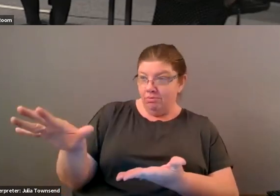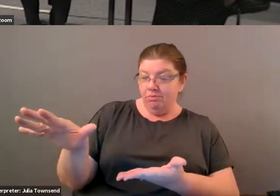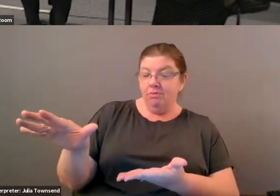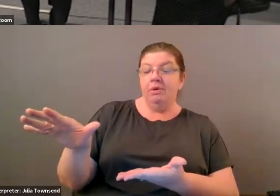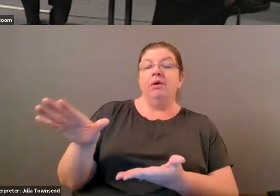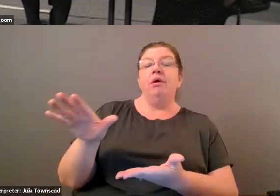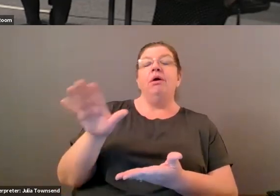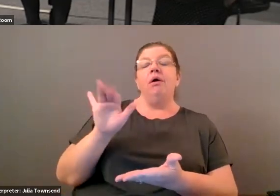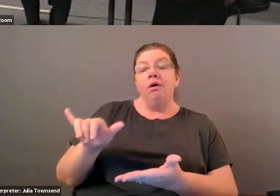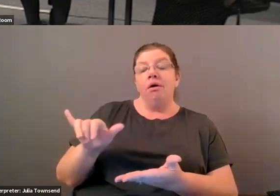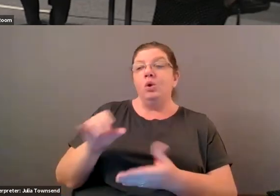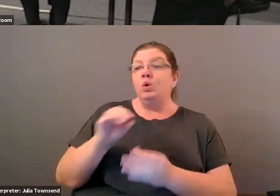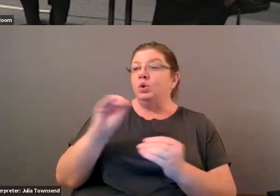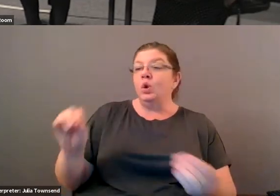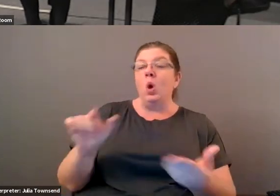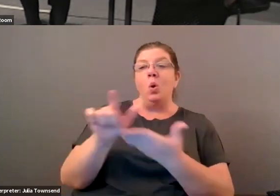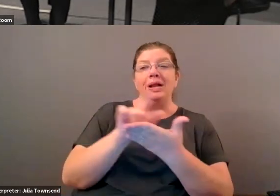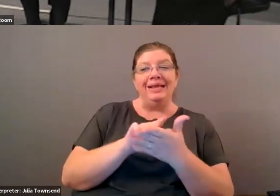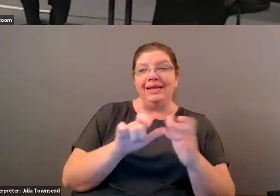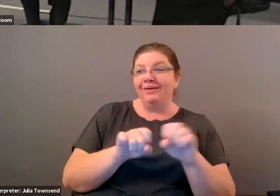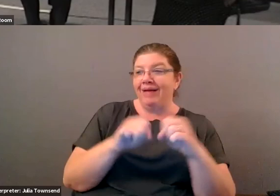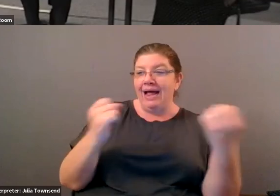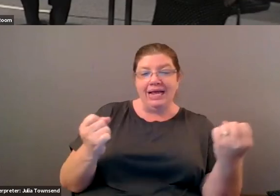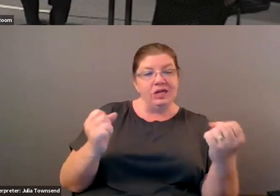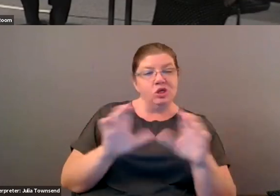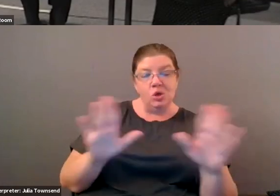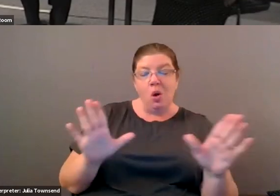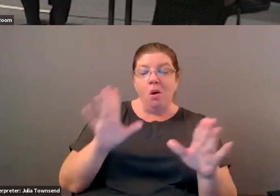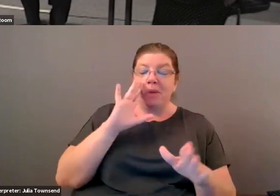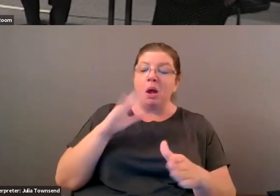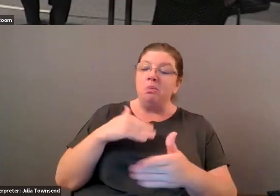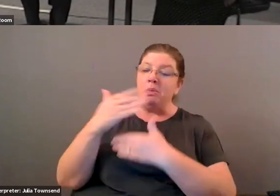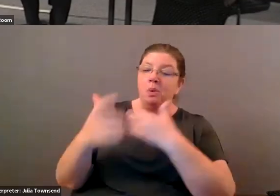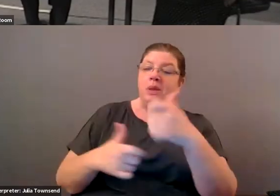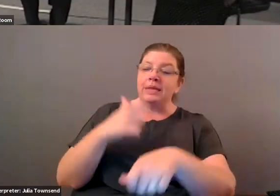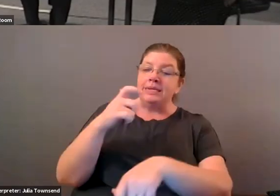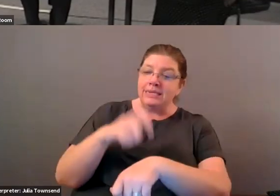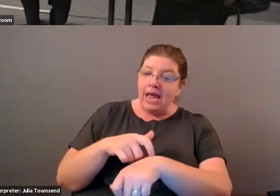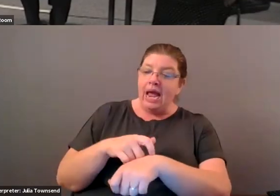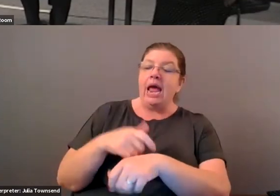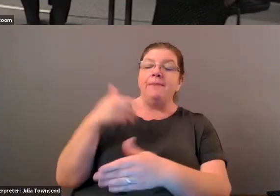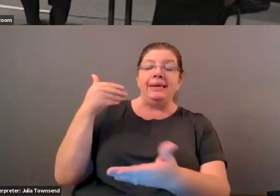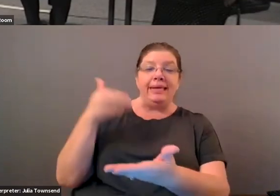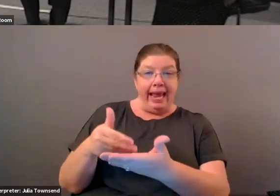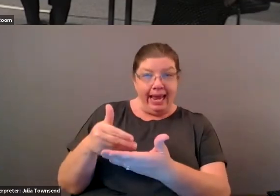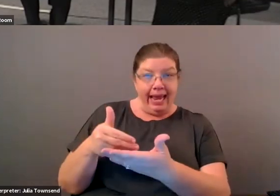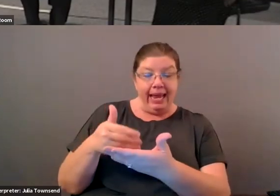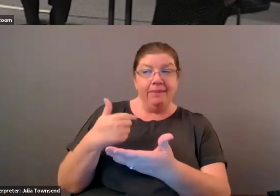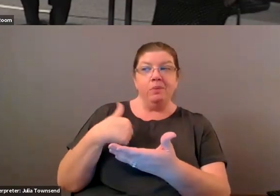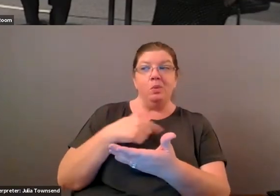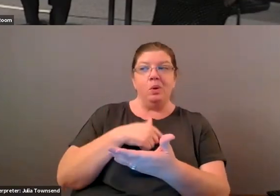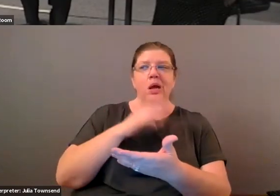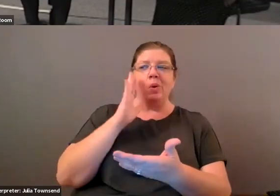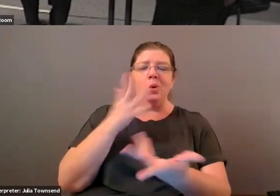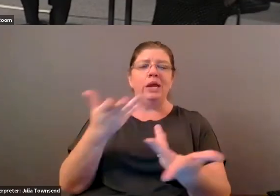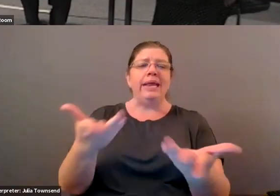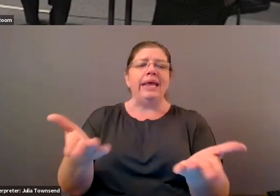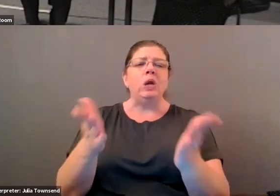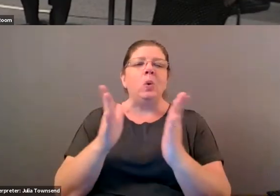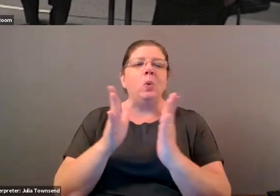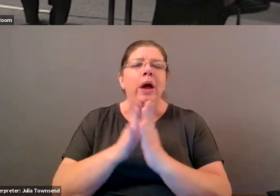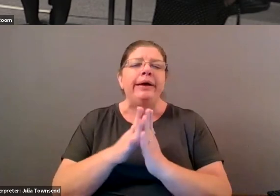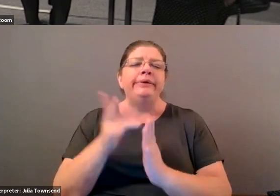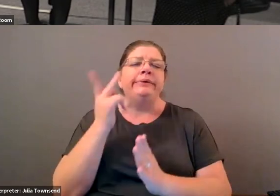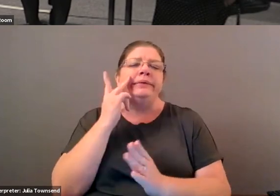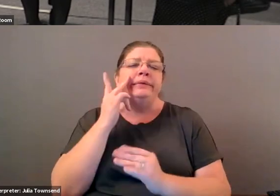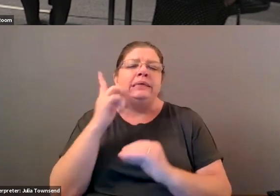although there was no legal violation, when the time came, he would certainly inquire into